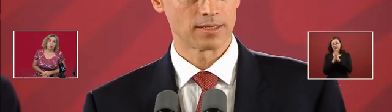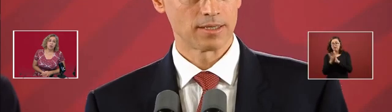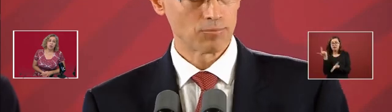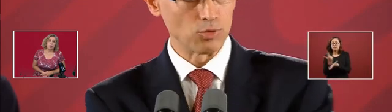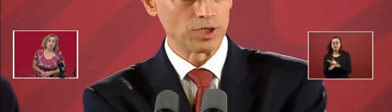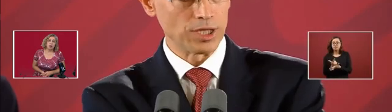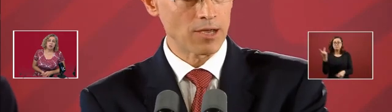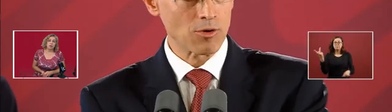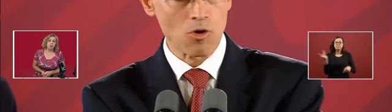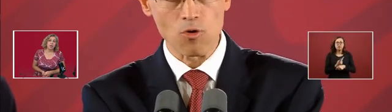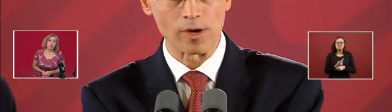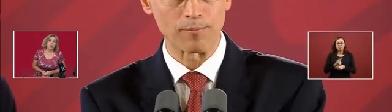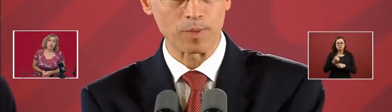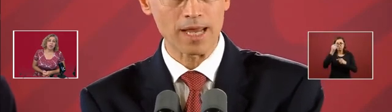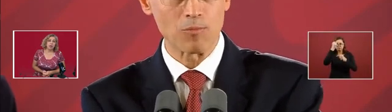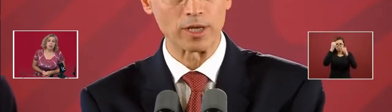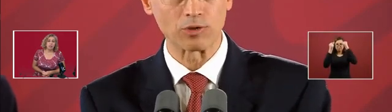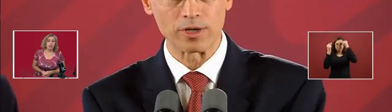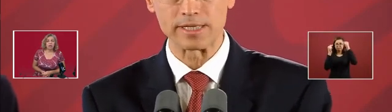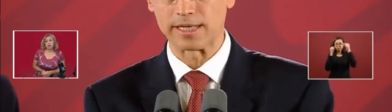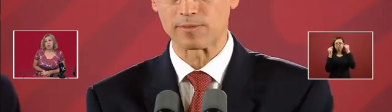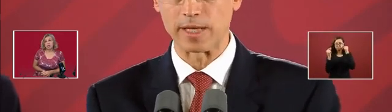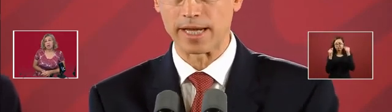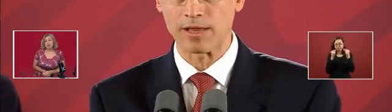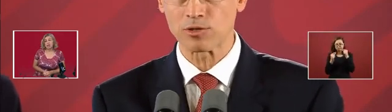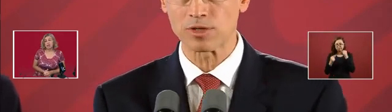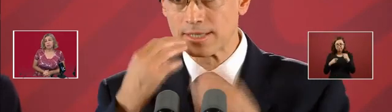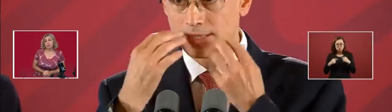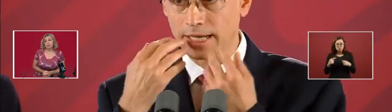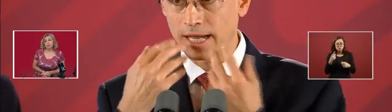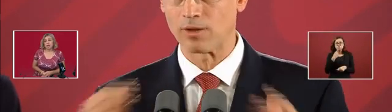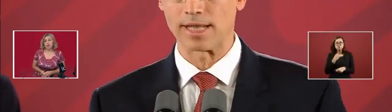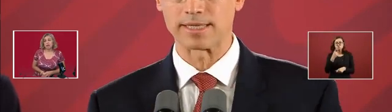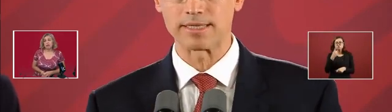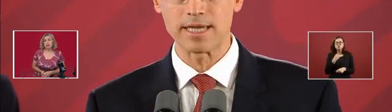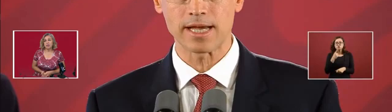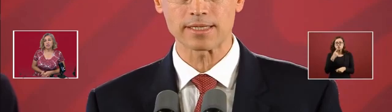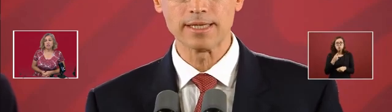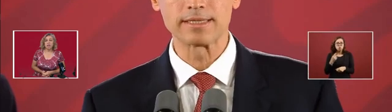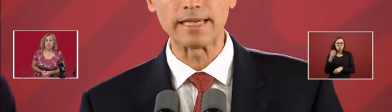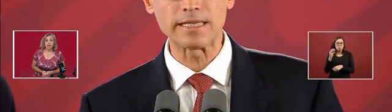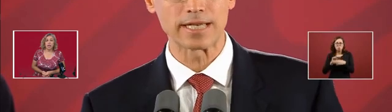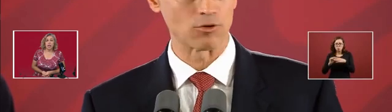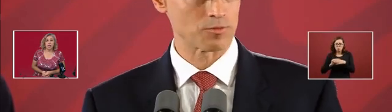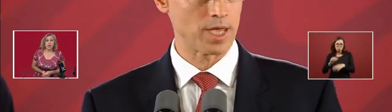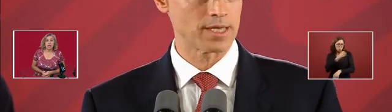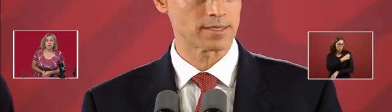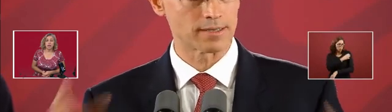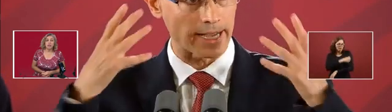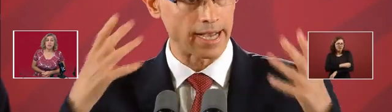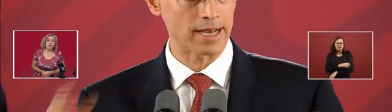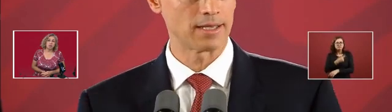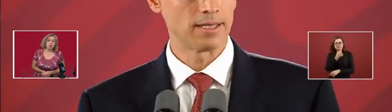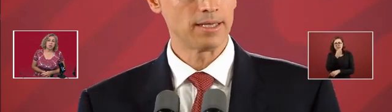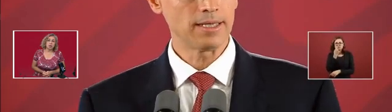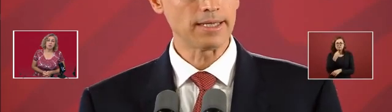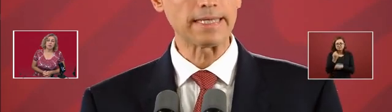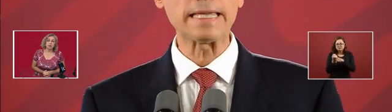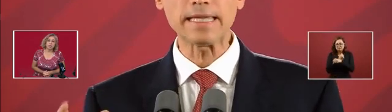where the most people have it, 9 out of 10 people have, but 1 out of every 10 can go to